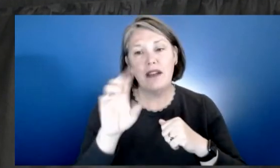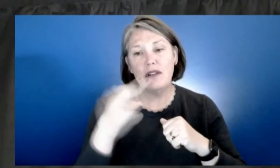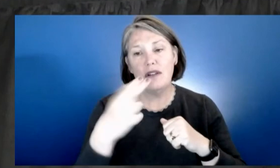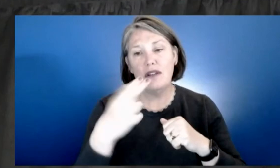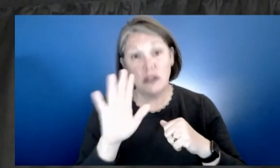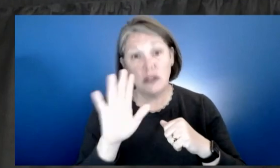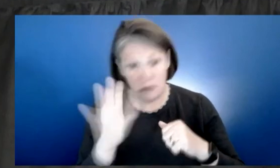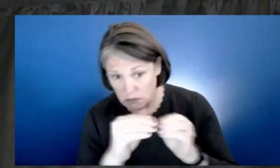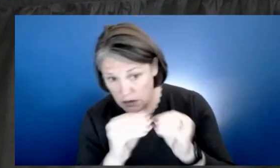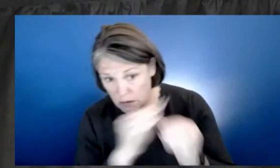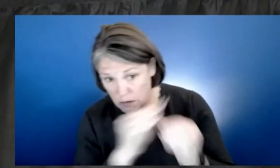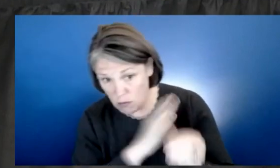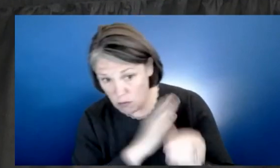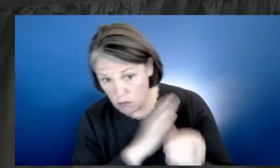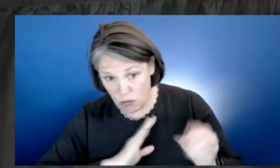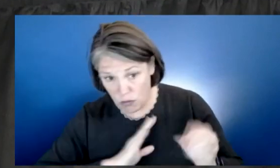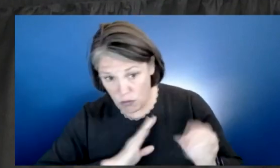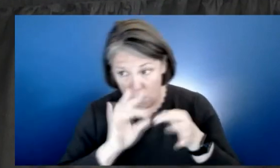please. Councilmember Donaldson.